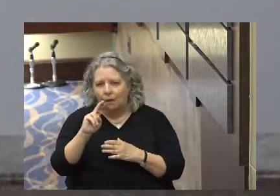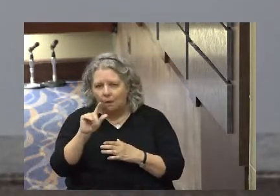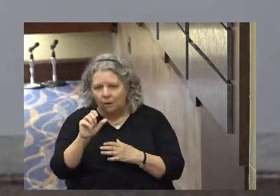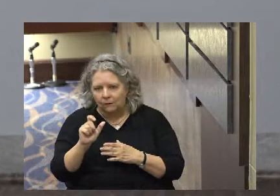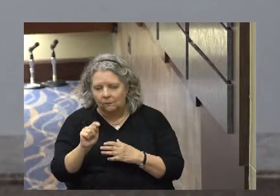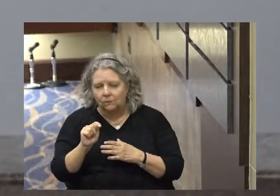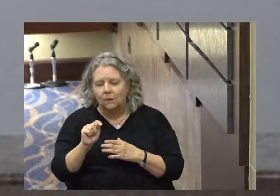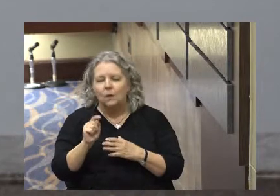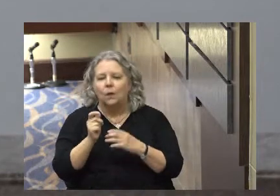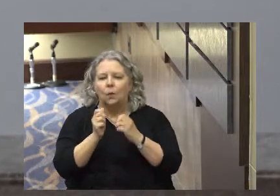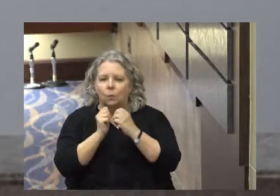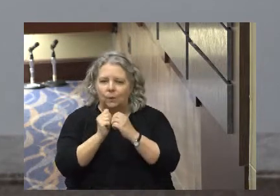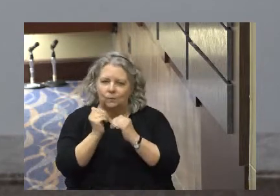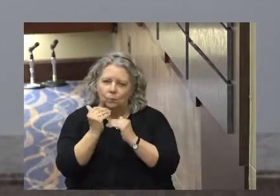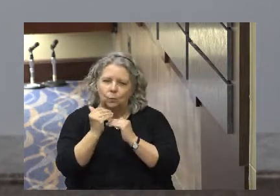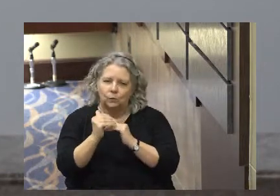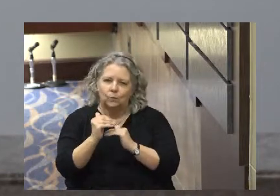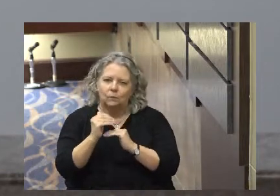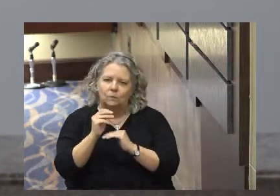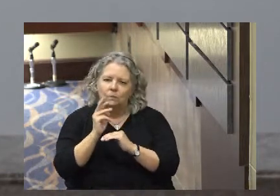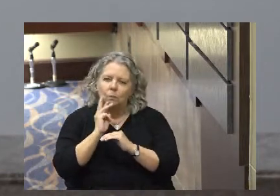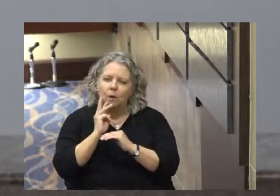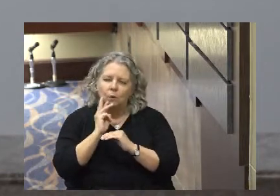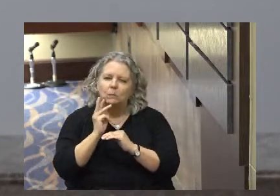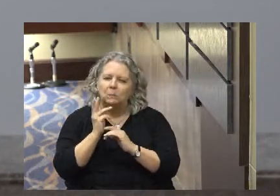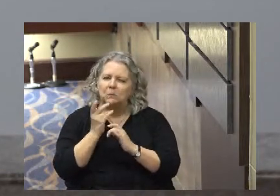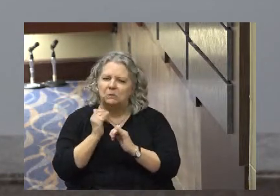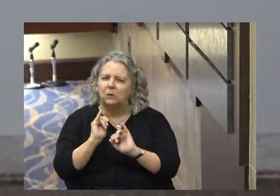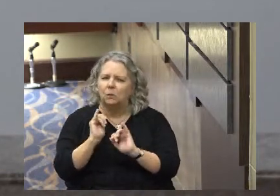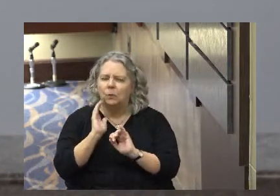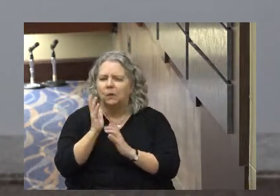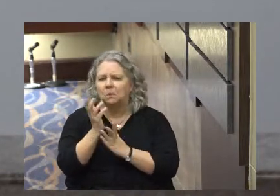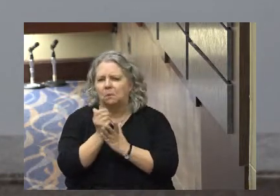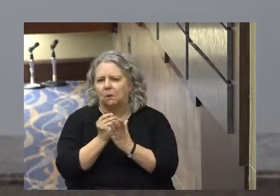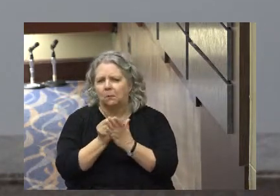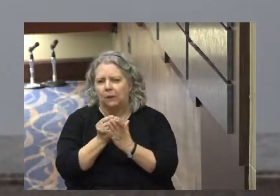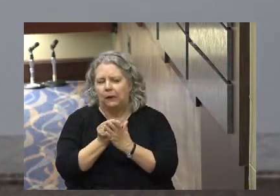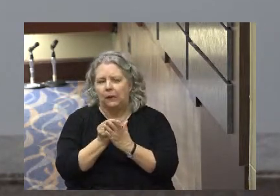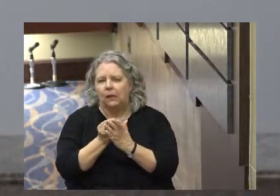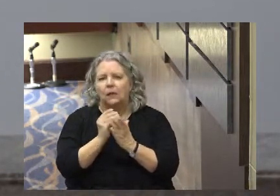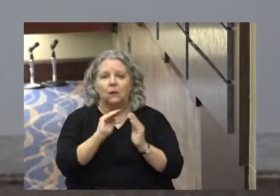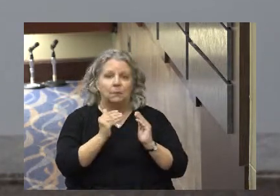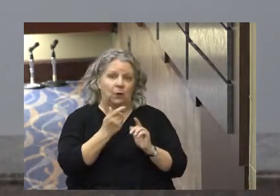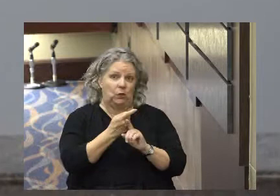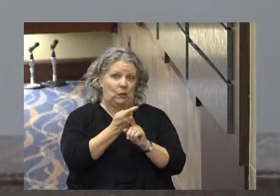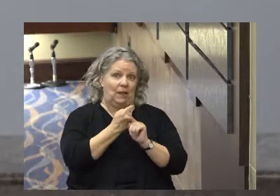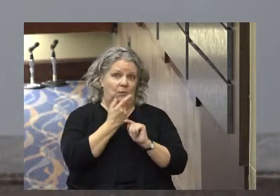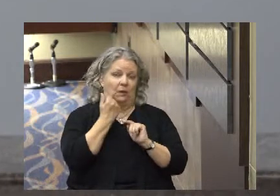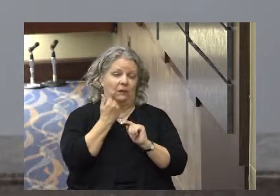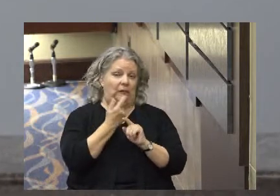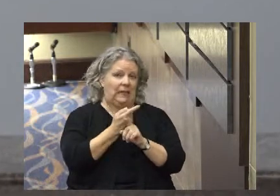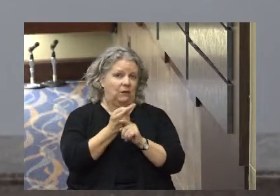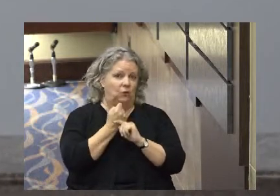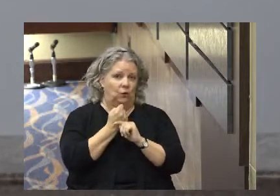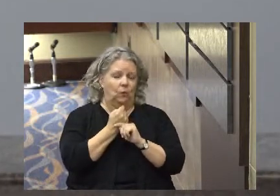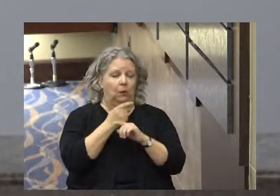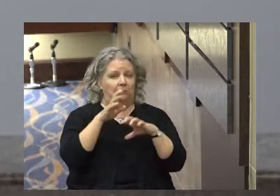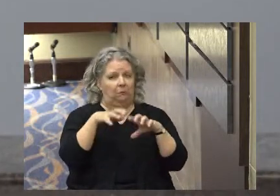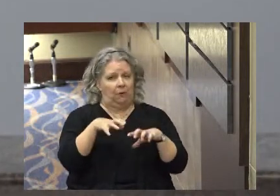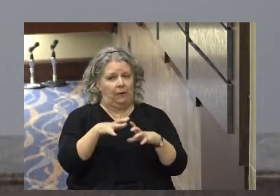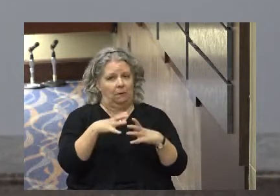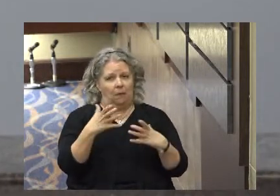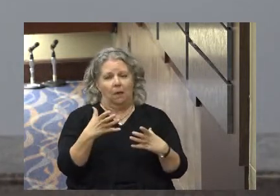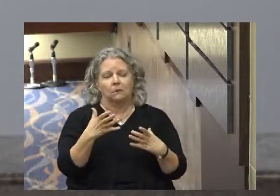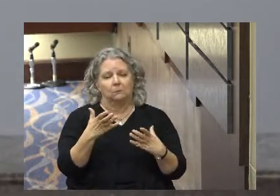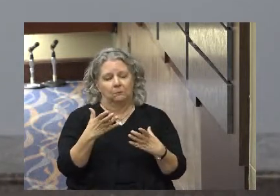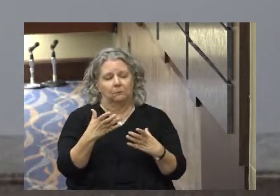place, that we'll see some bump in revenue versus last year in particular, because we had a wet summer last year.